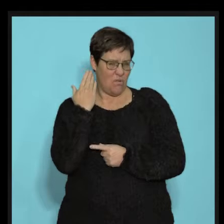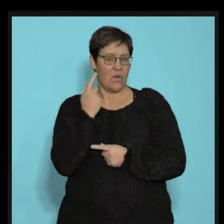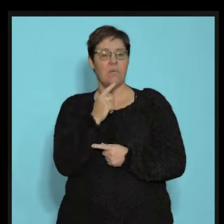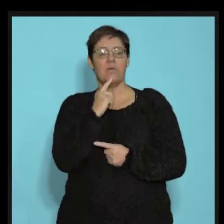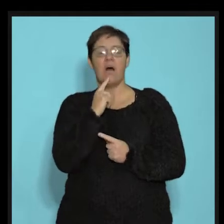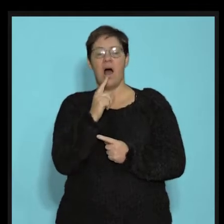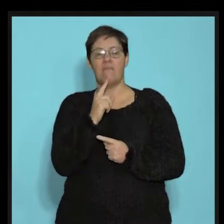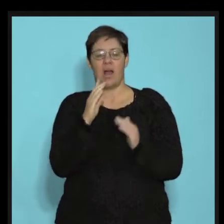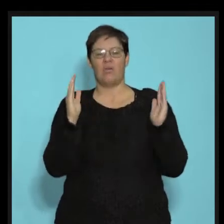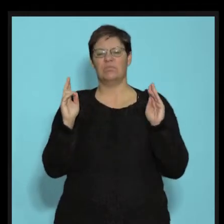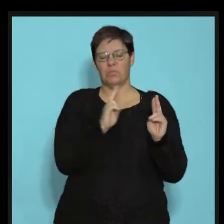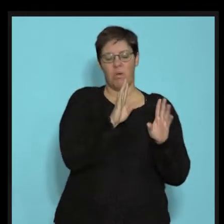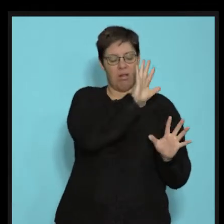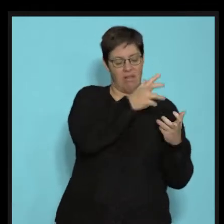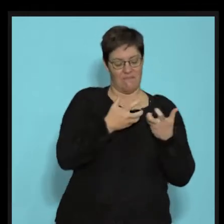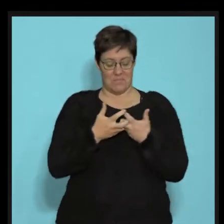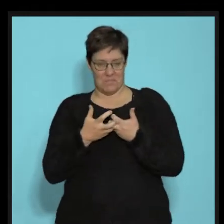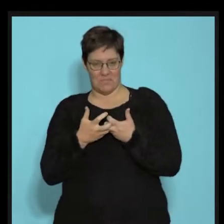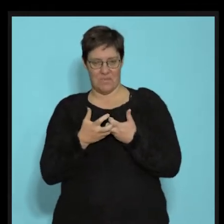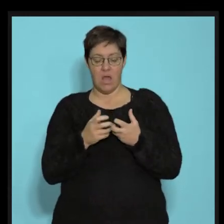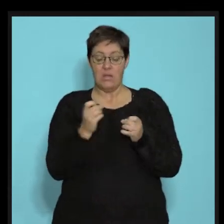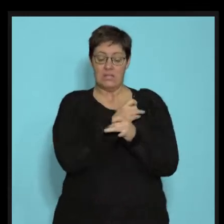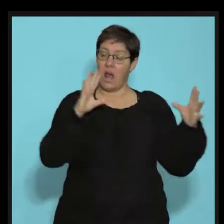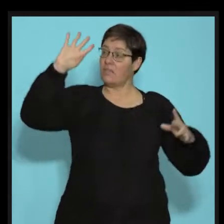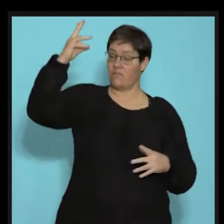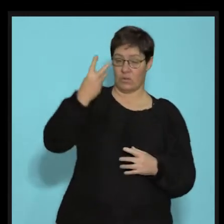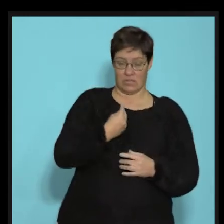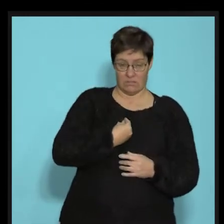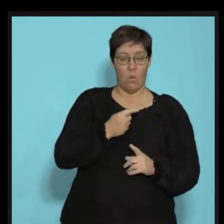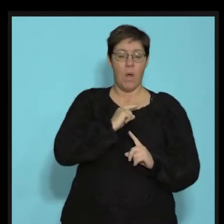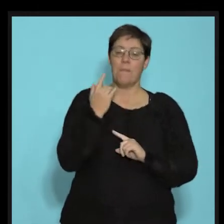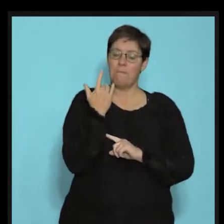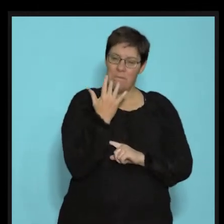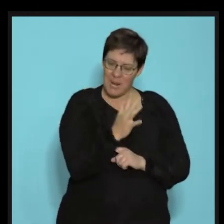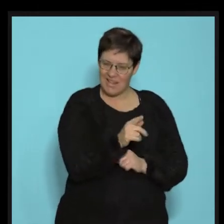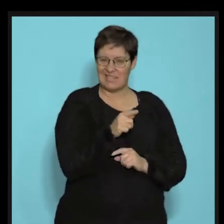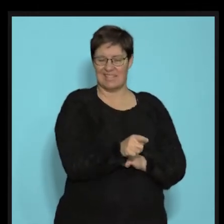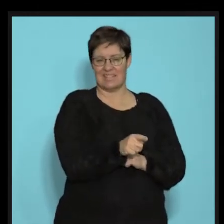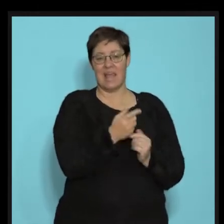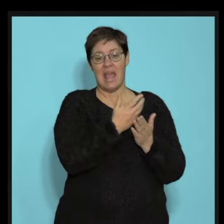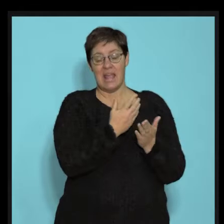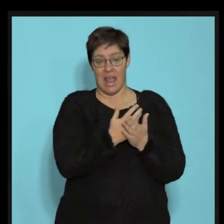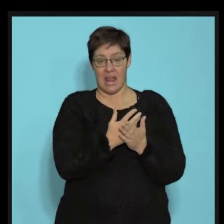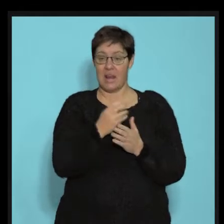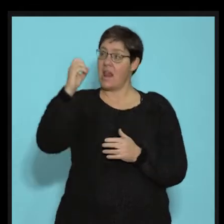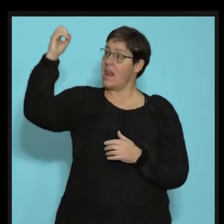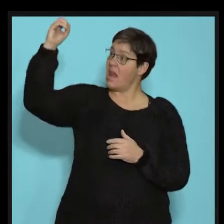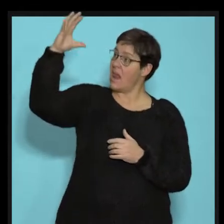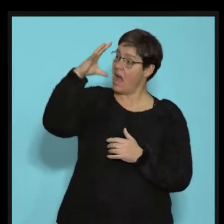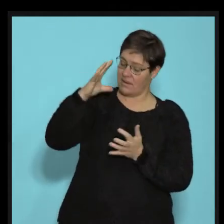almost like we're doing a bit of a mini-series. We started off with photosynthesis because plants, they were able